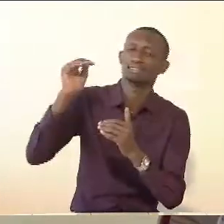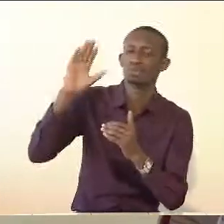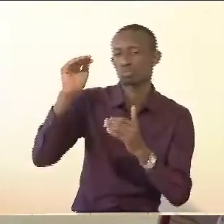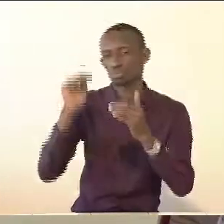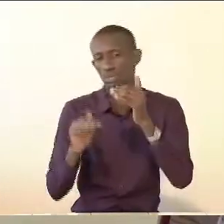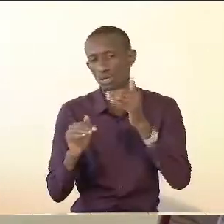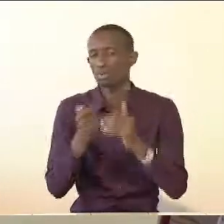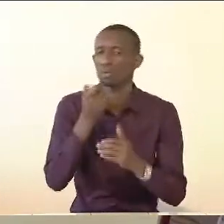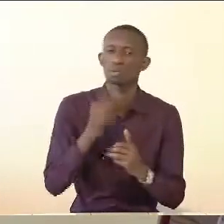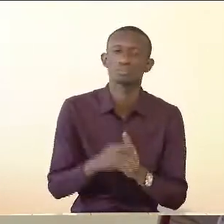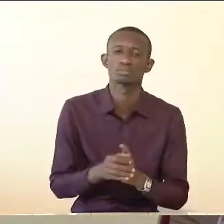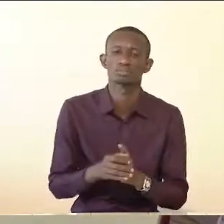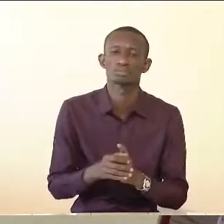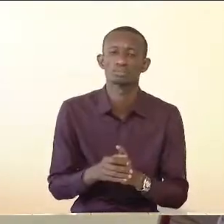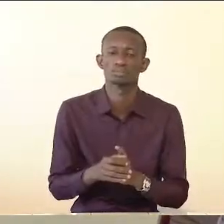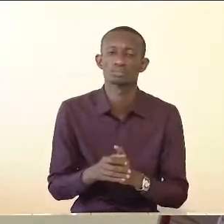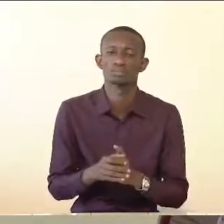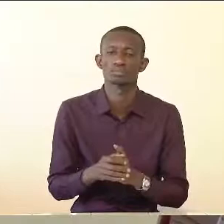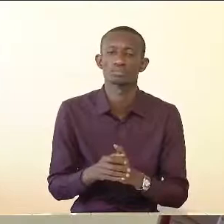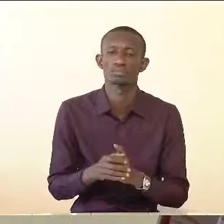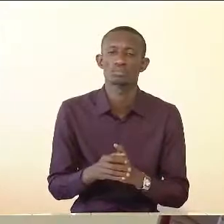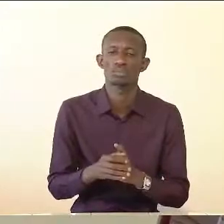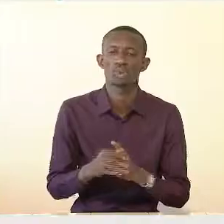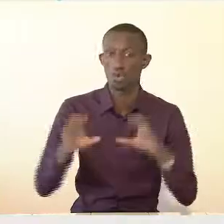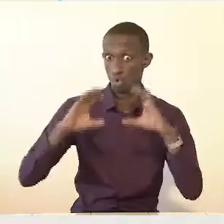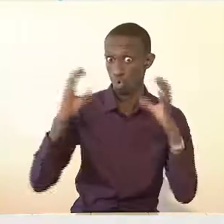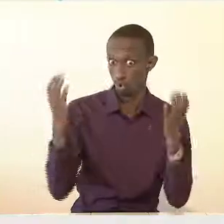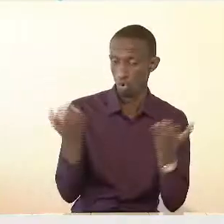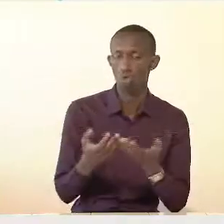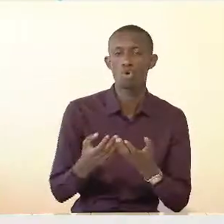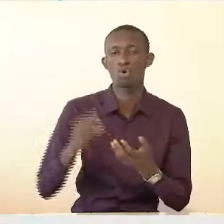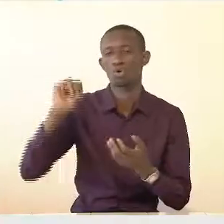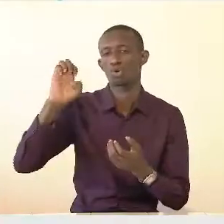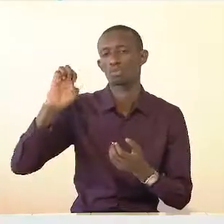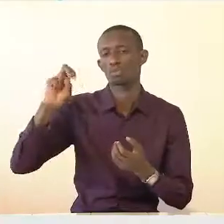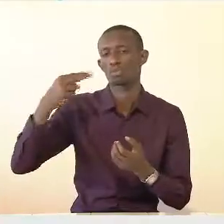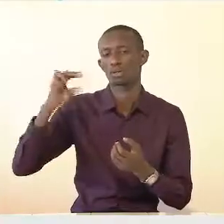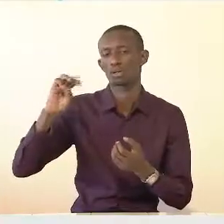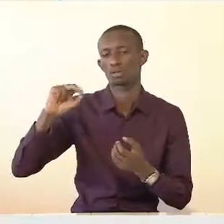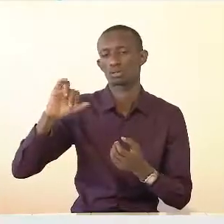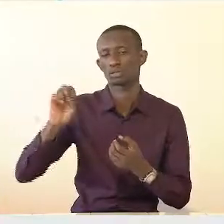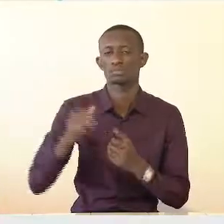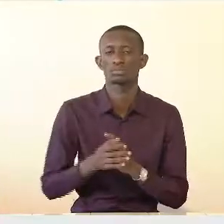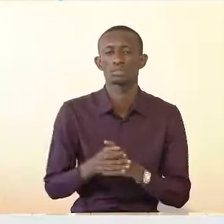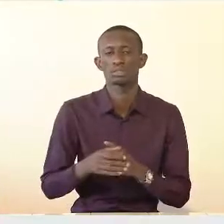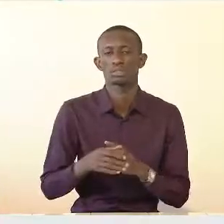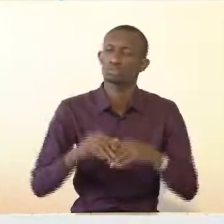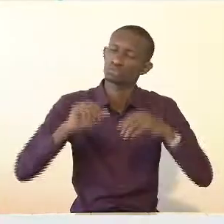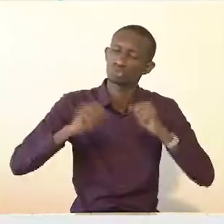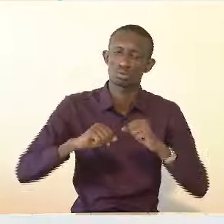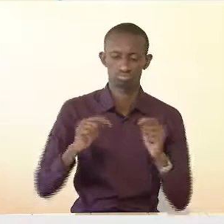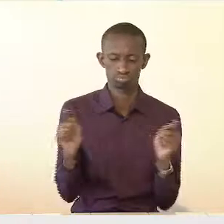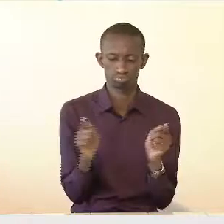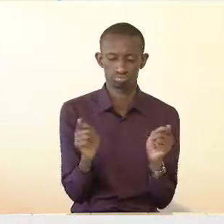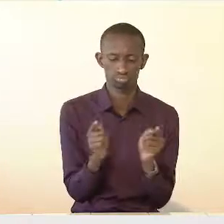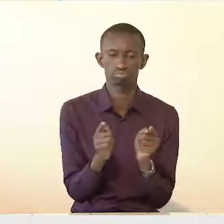The whole mechanism can be summarized. Let me just show you a summarized diagram that shows the whole process I was talking about. That is a